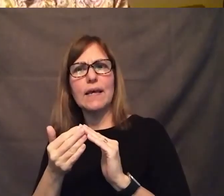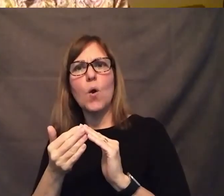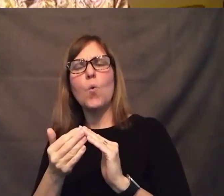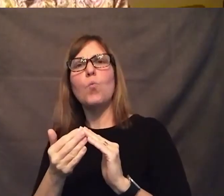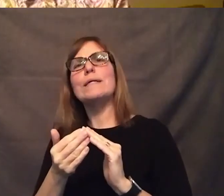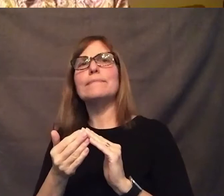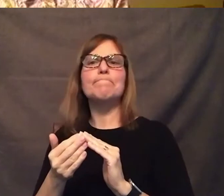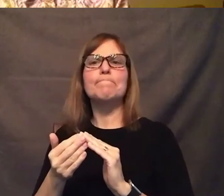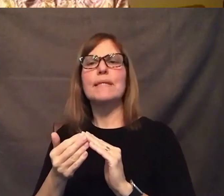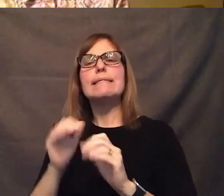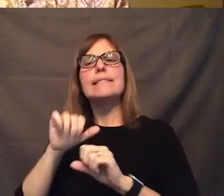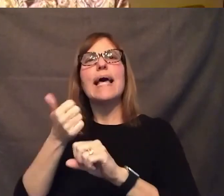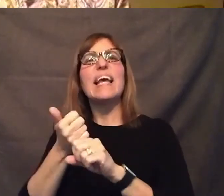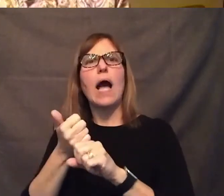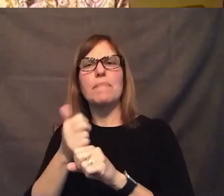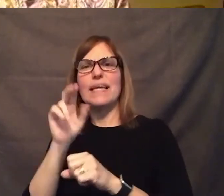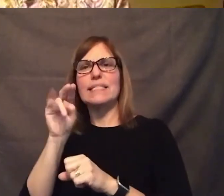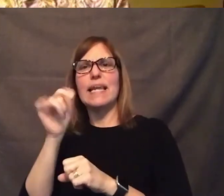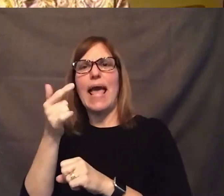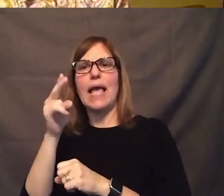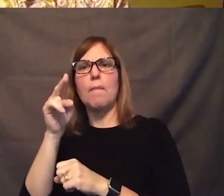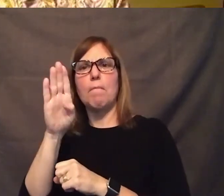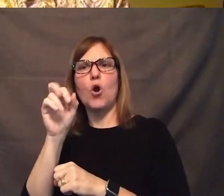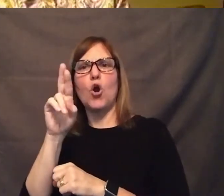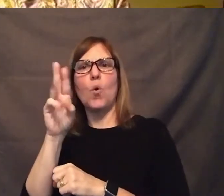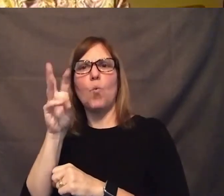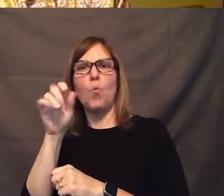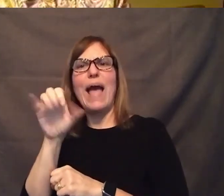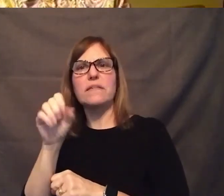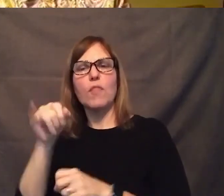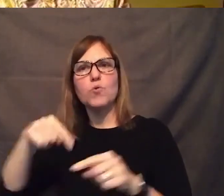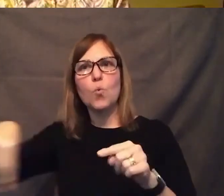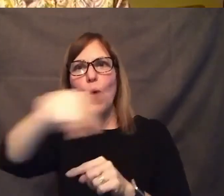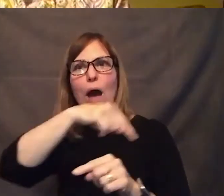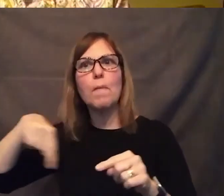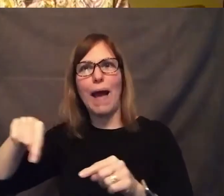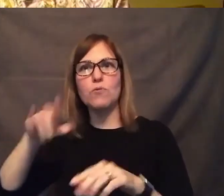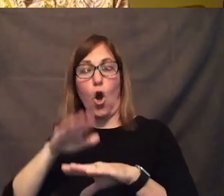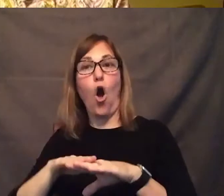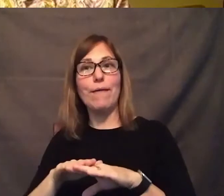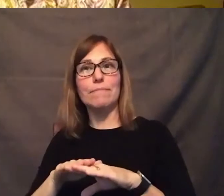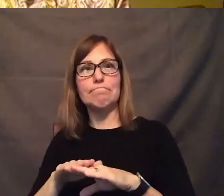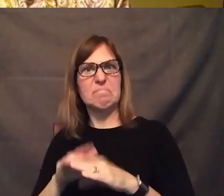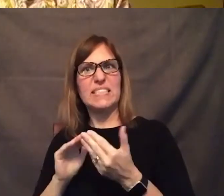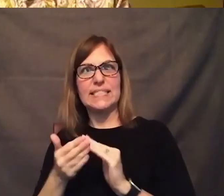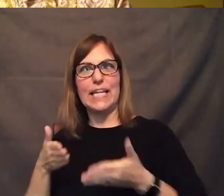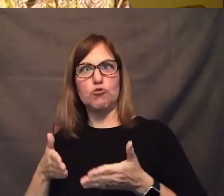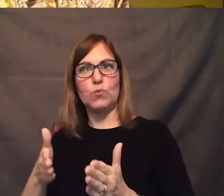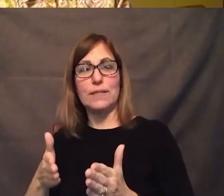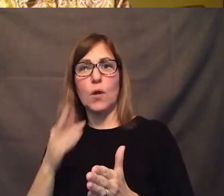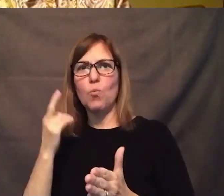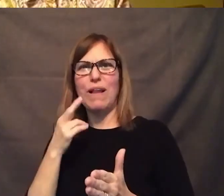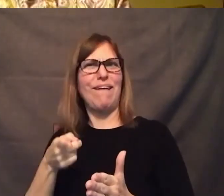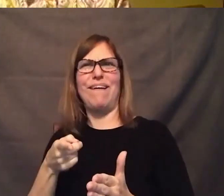small roundabouts on streets in East Liberty. And he very quickly realized that these were not good for people